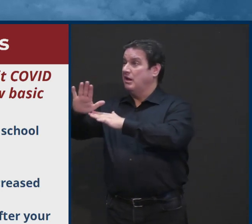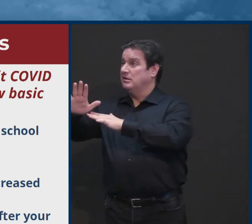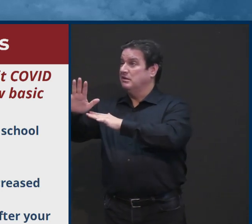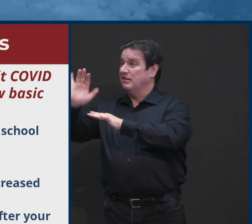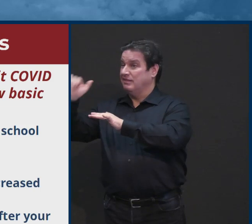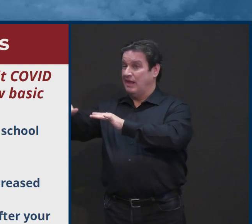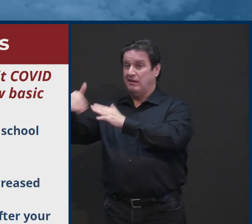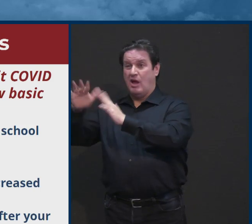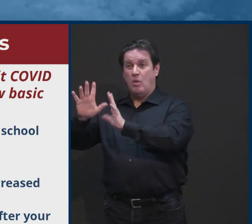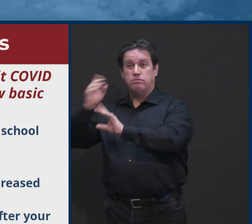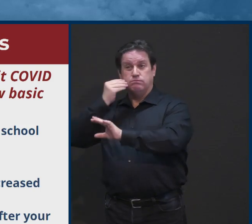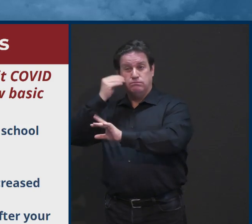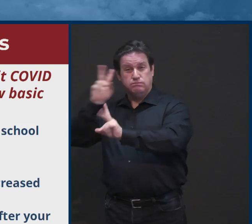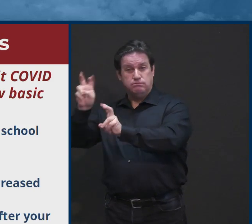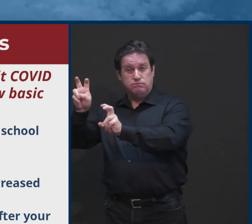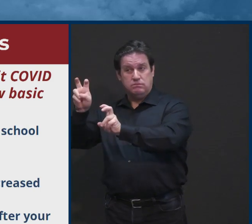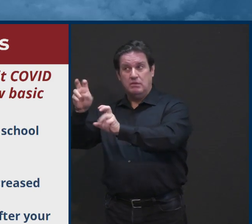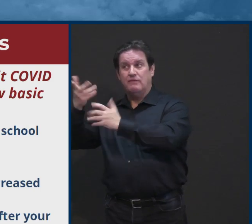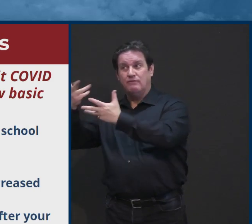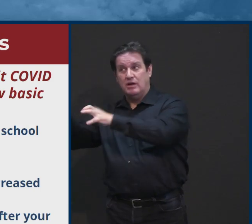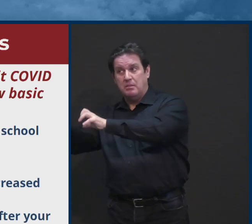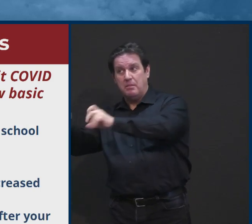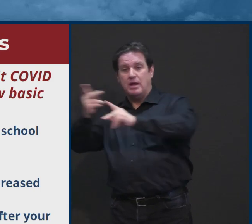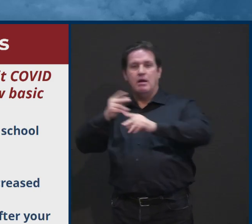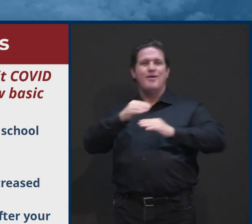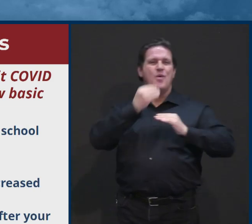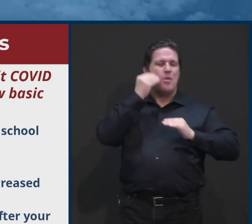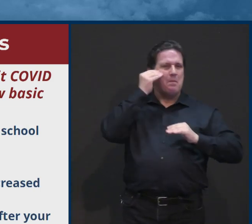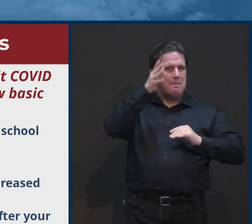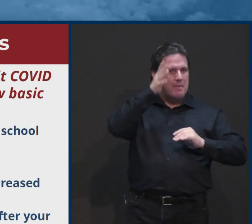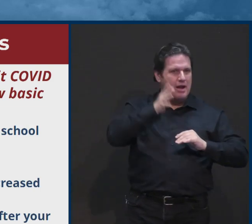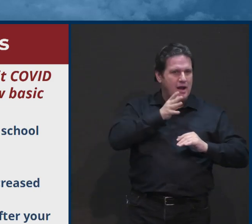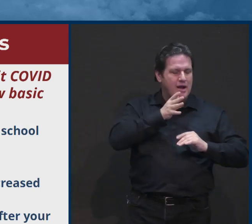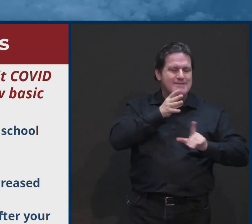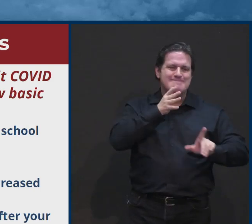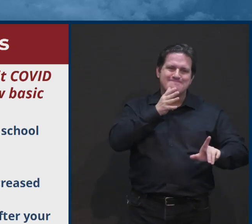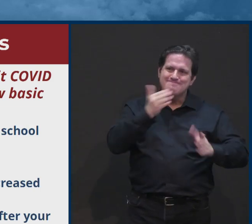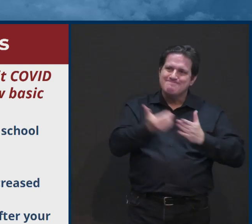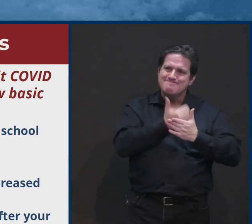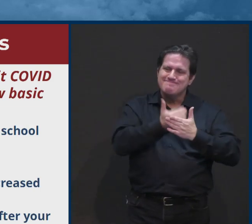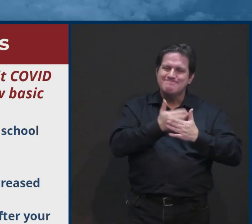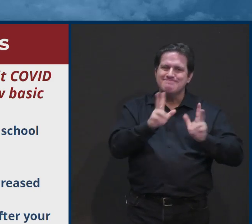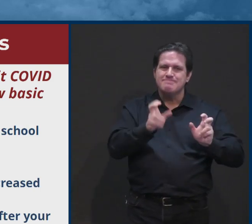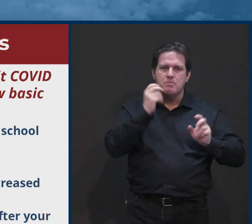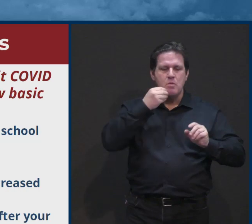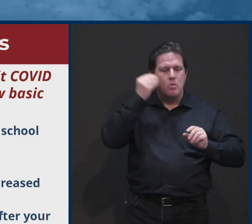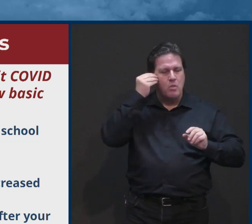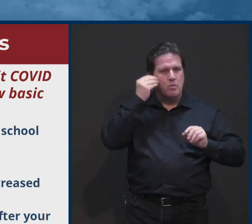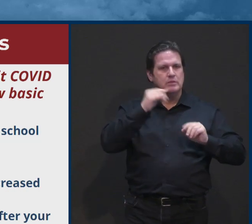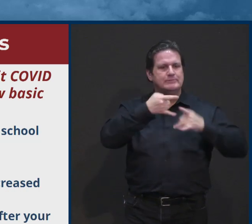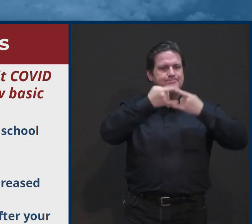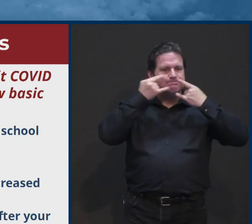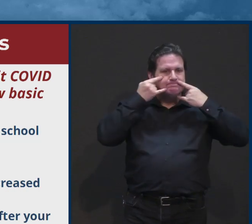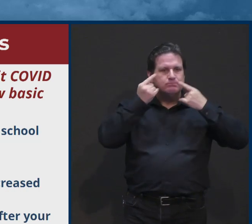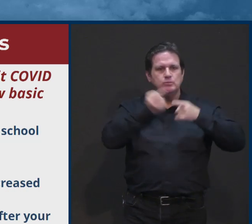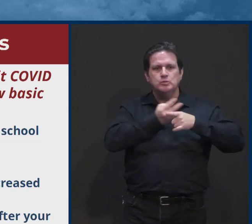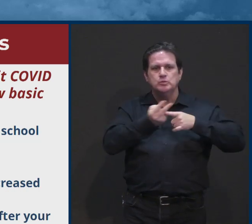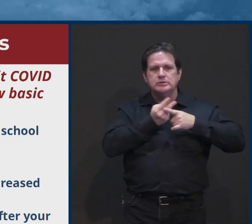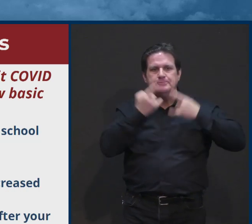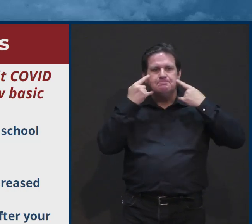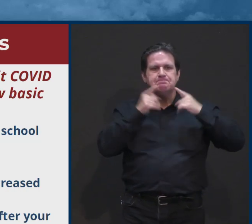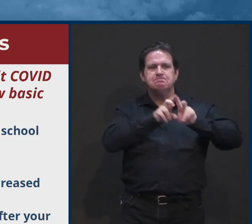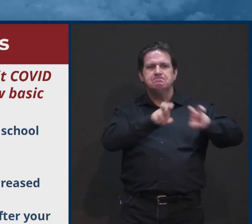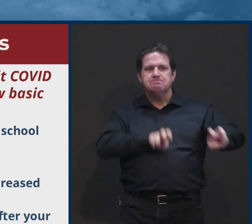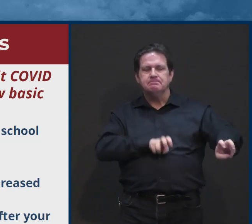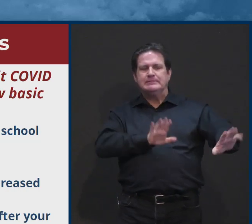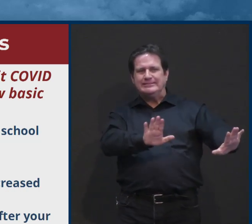parents or your siblings, you should be wearing a face covering for a couple of weeks. And social distance.